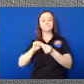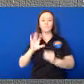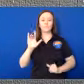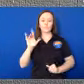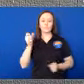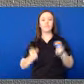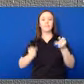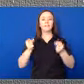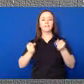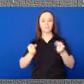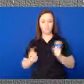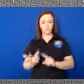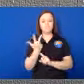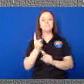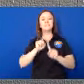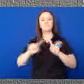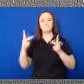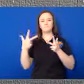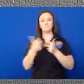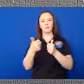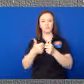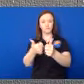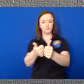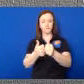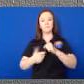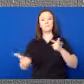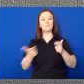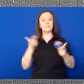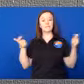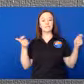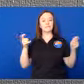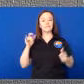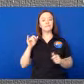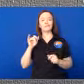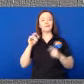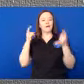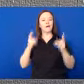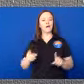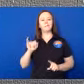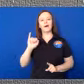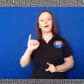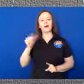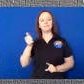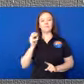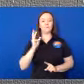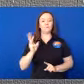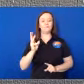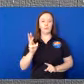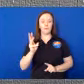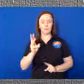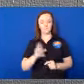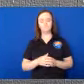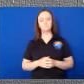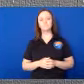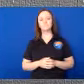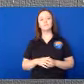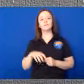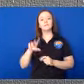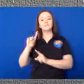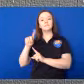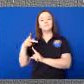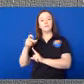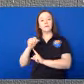crashes. The largest happening this afternoon on westbound I-10 near Picacho Peak. DPS says dust in that area made it nearly